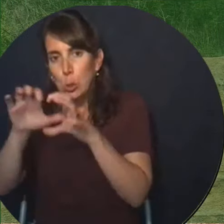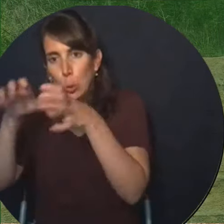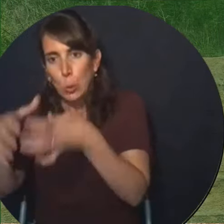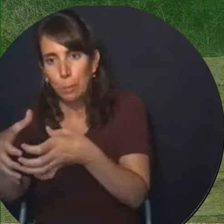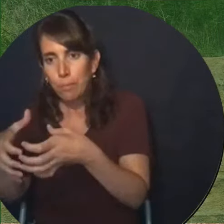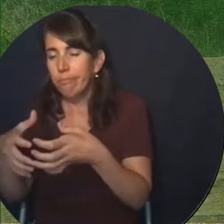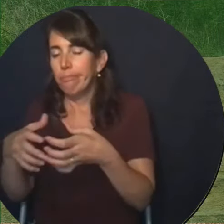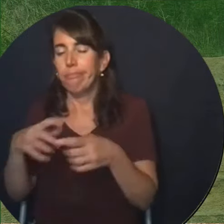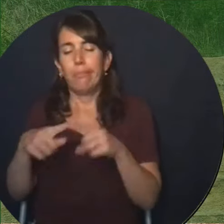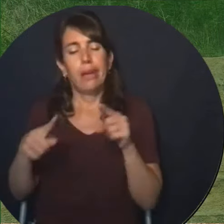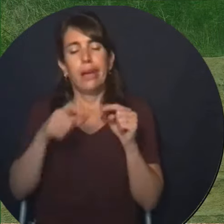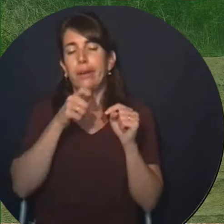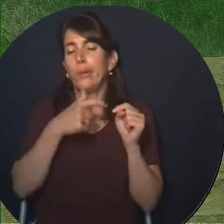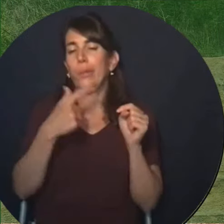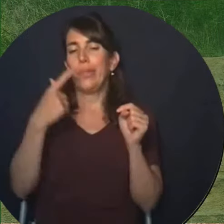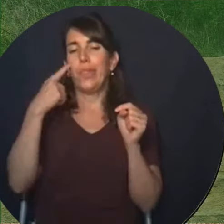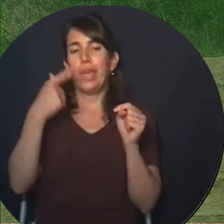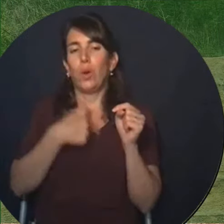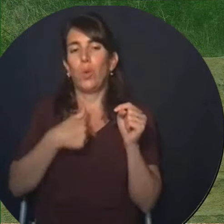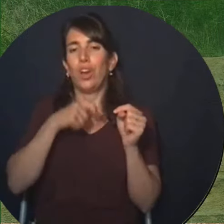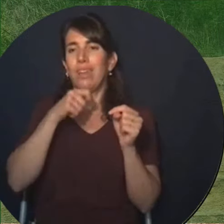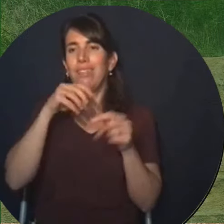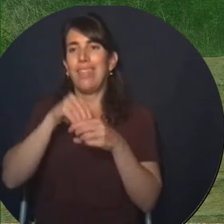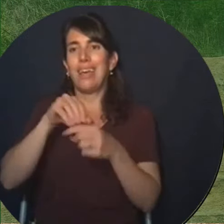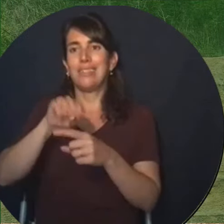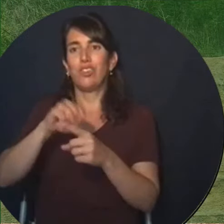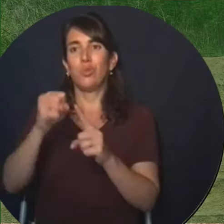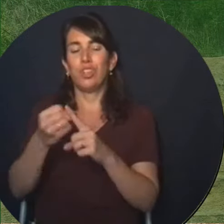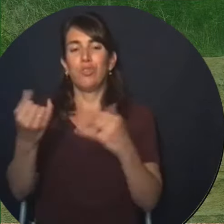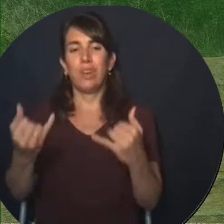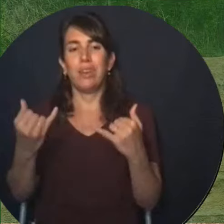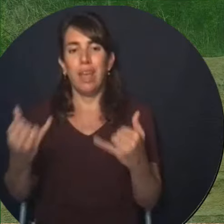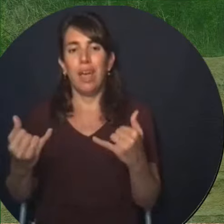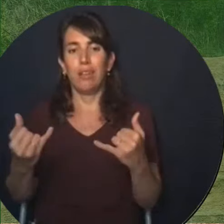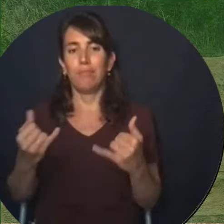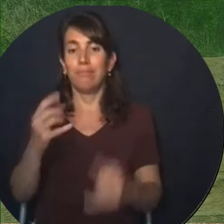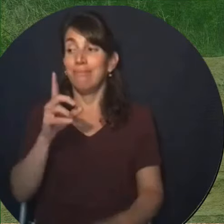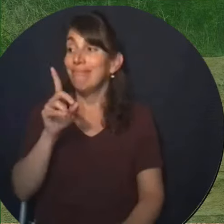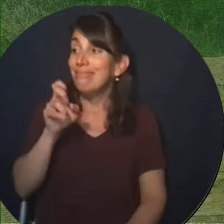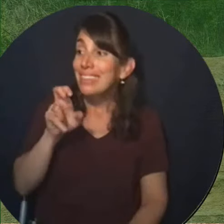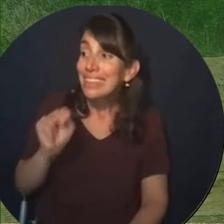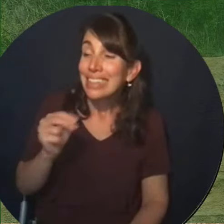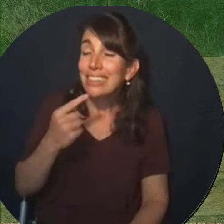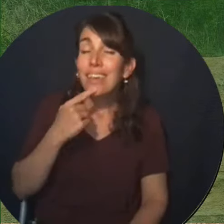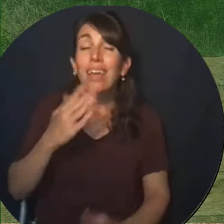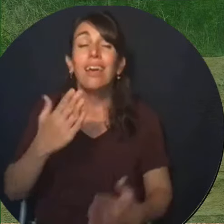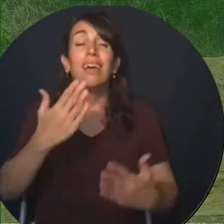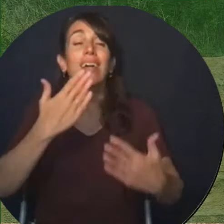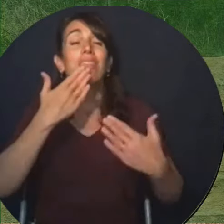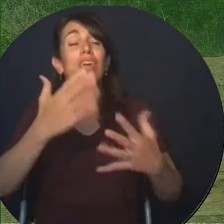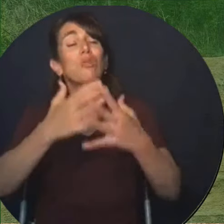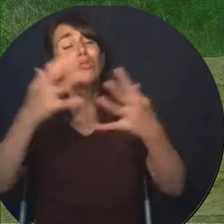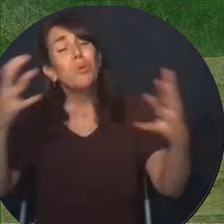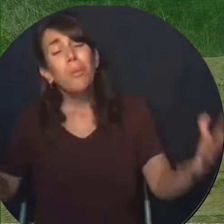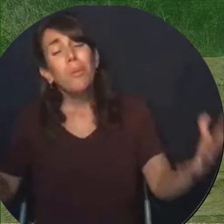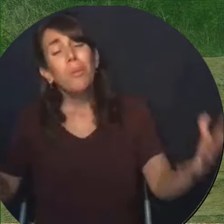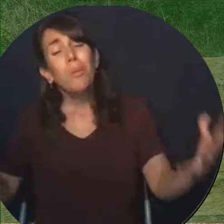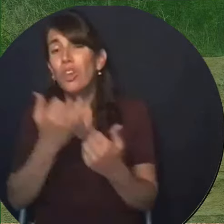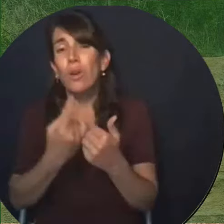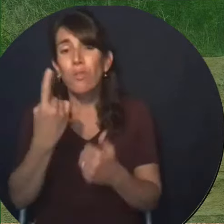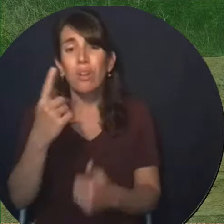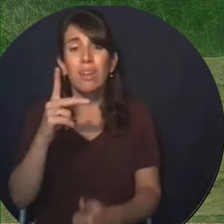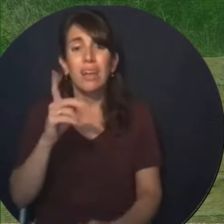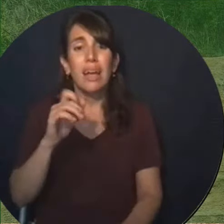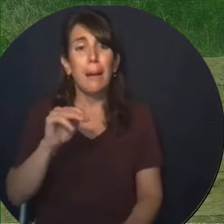now. Thank you so much. I really appreciate everyone being here. And thank you so much to Kamau and Zohra and Kelsey